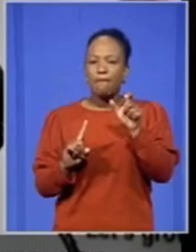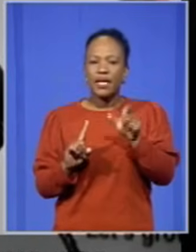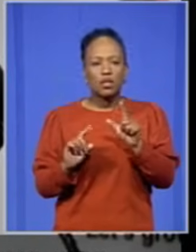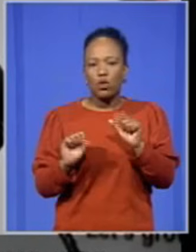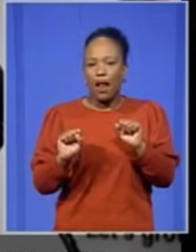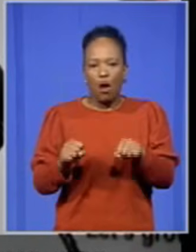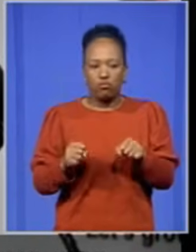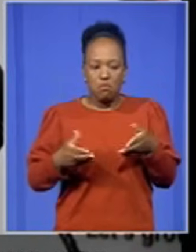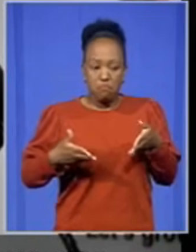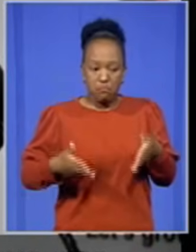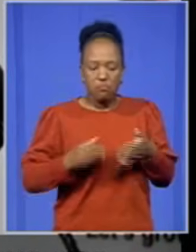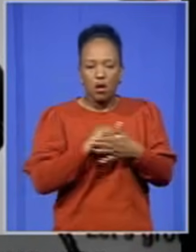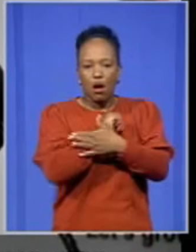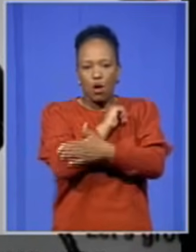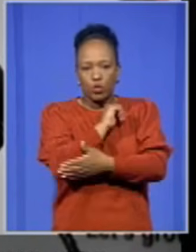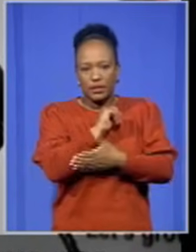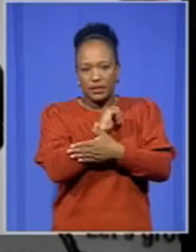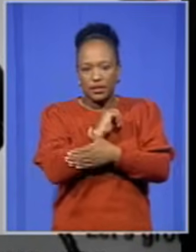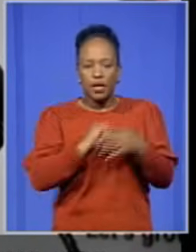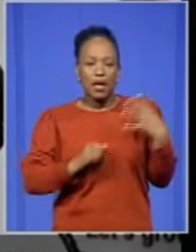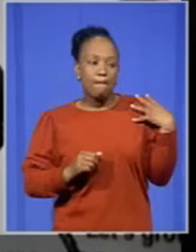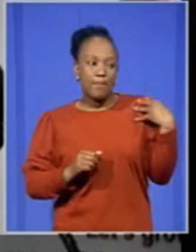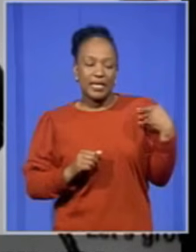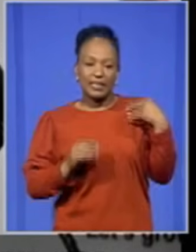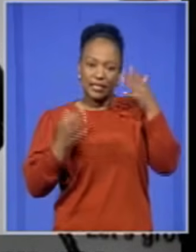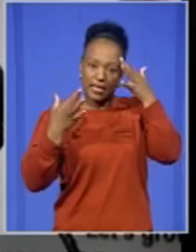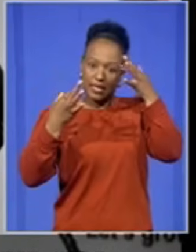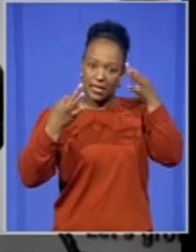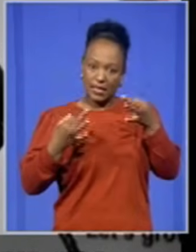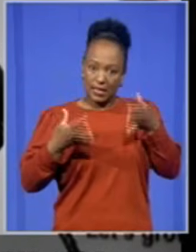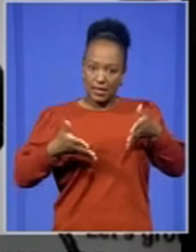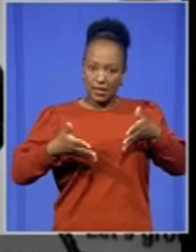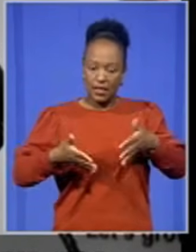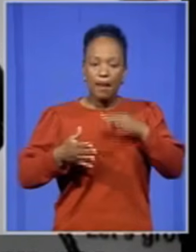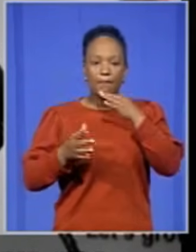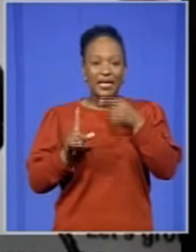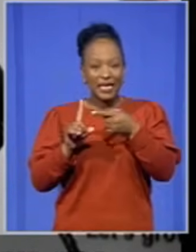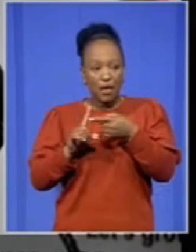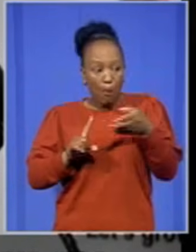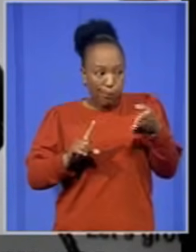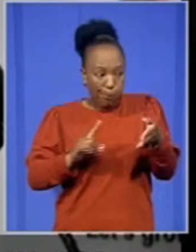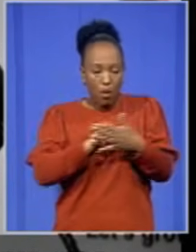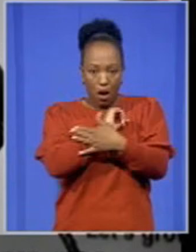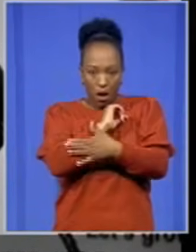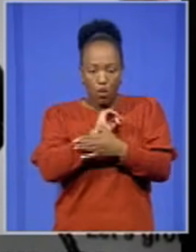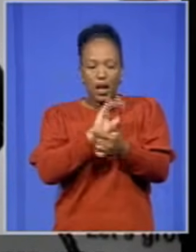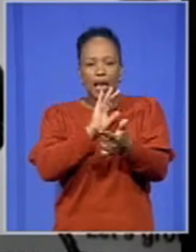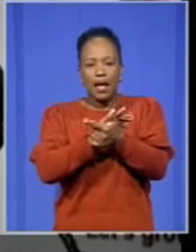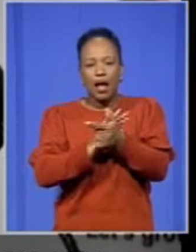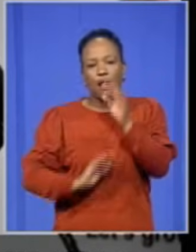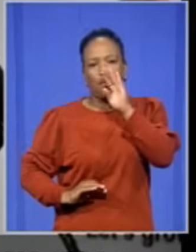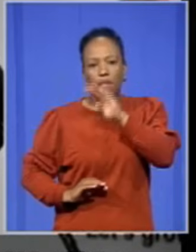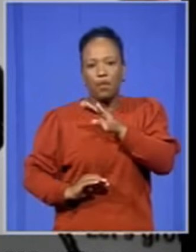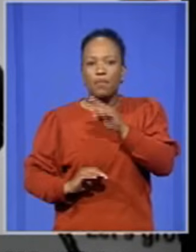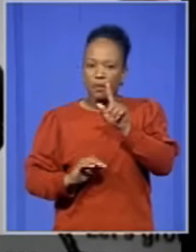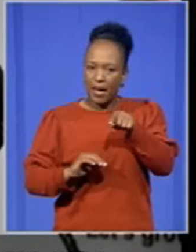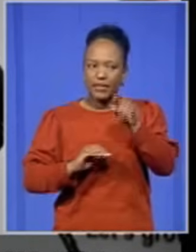person. The minister's decision means that Omotoso is now illegally in the Republic of South Africa and therefore subject to